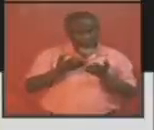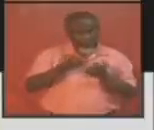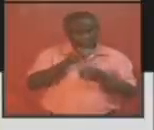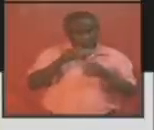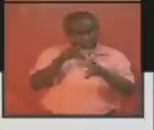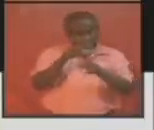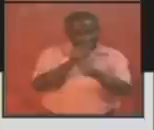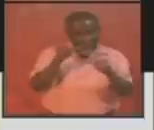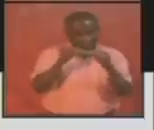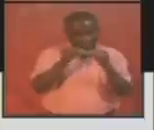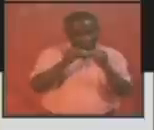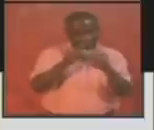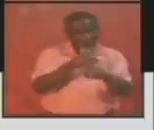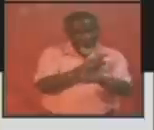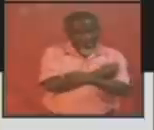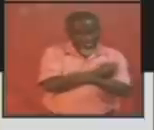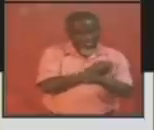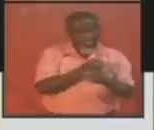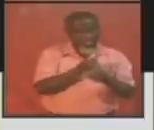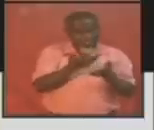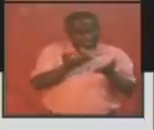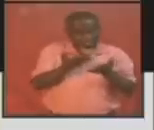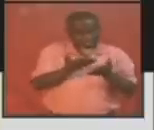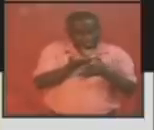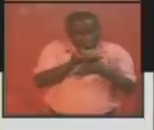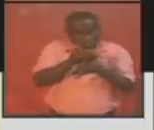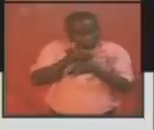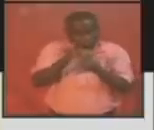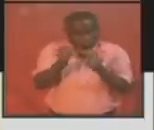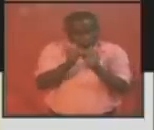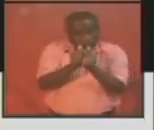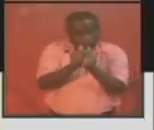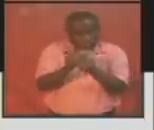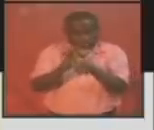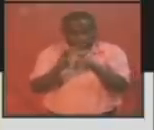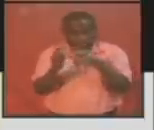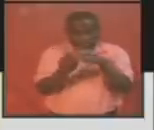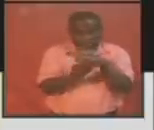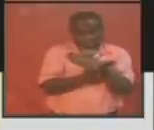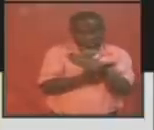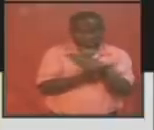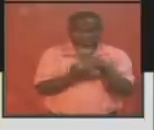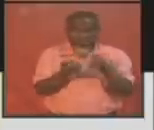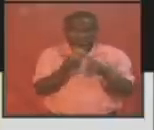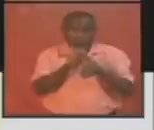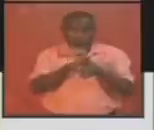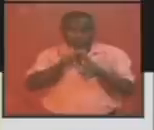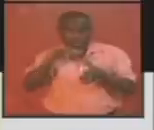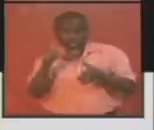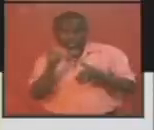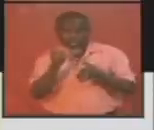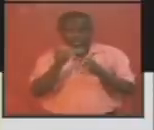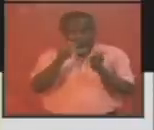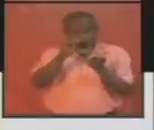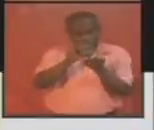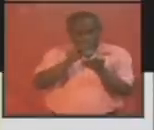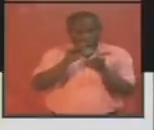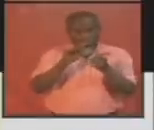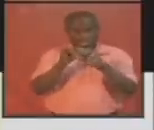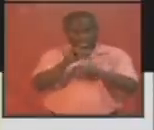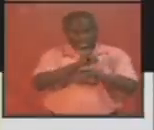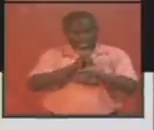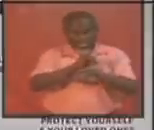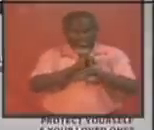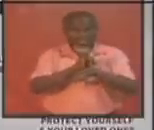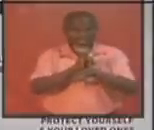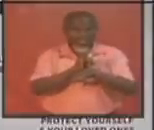or another small island, considering the difficulties in these small islands getting vaccines?